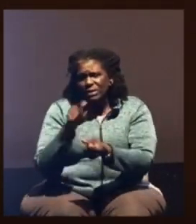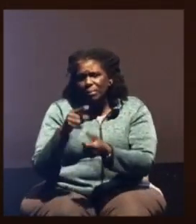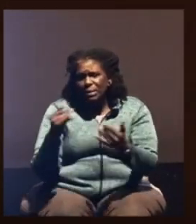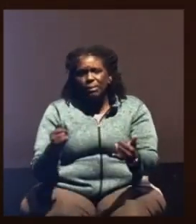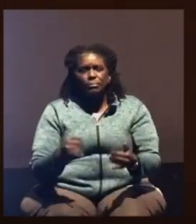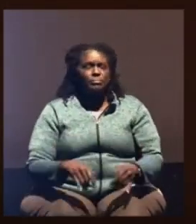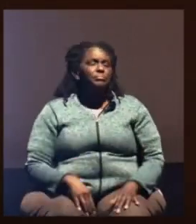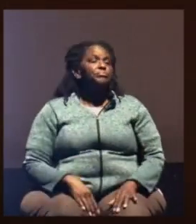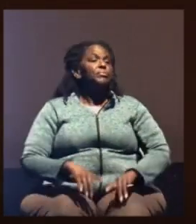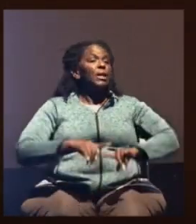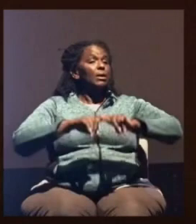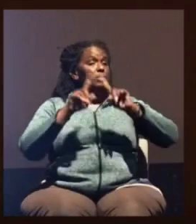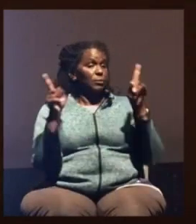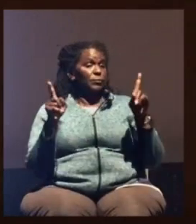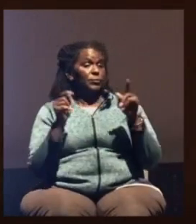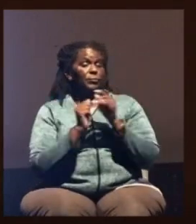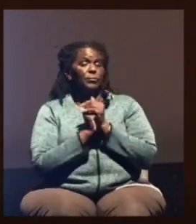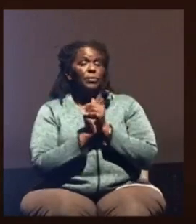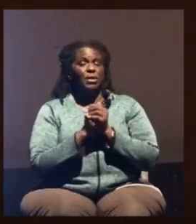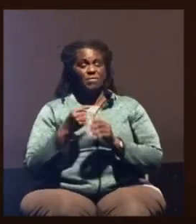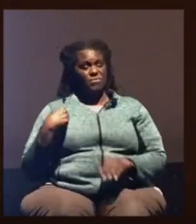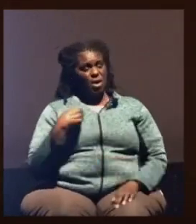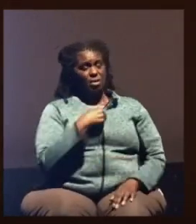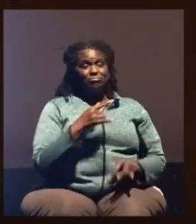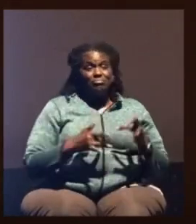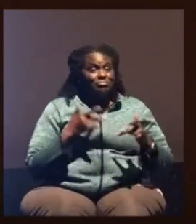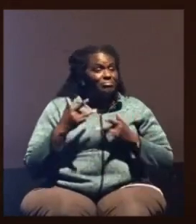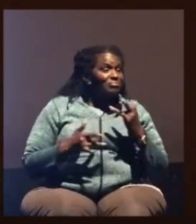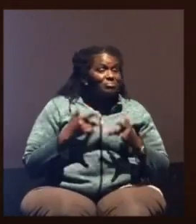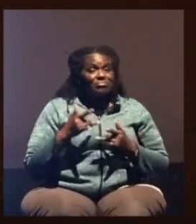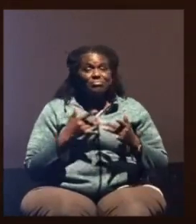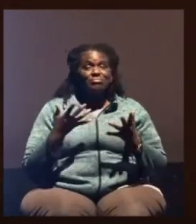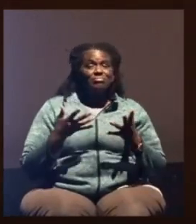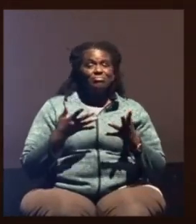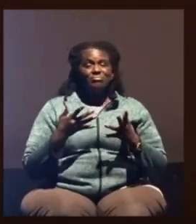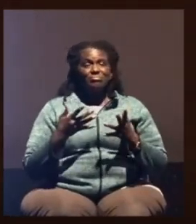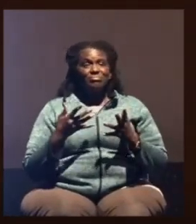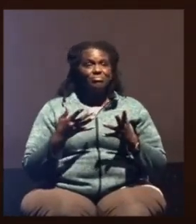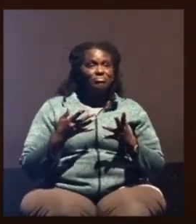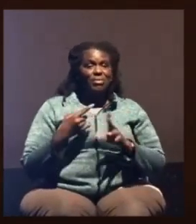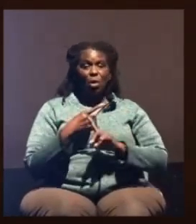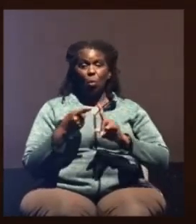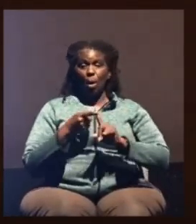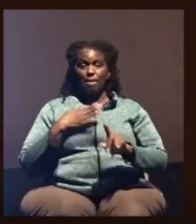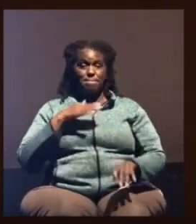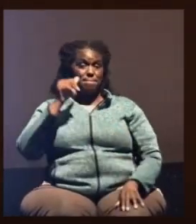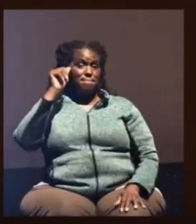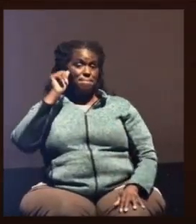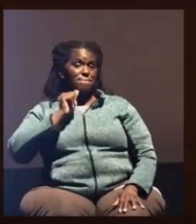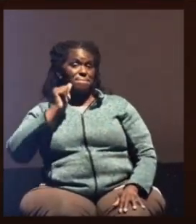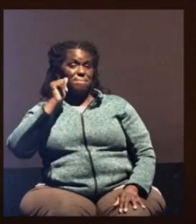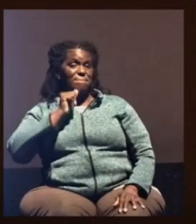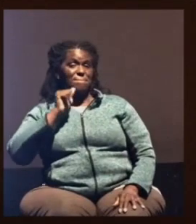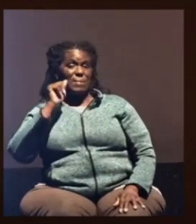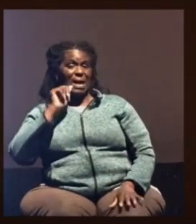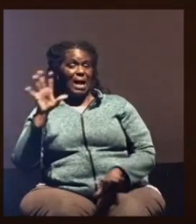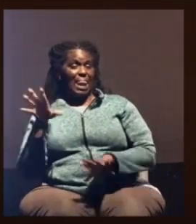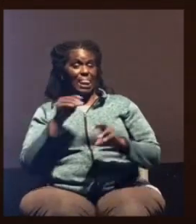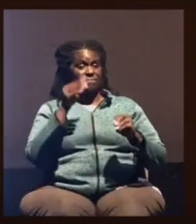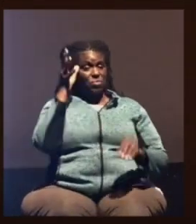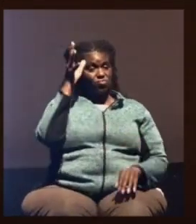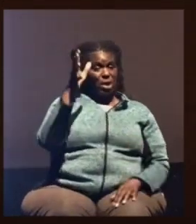very different. And for us, it was really exciting when my aunt was able to move out of my grandparents'